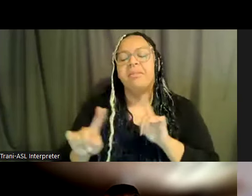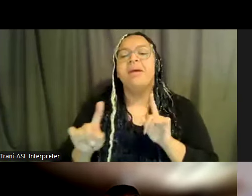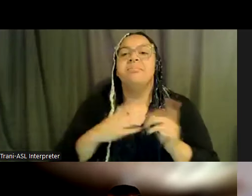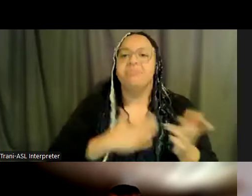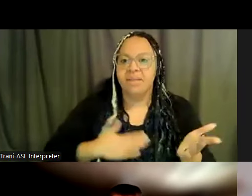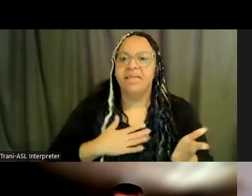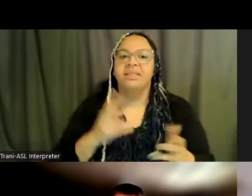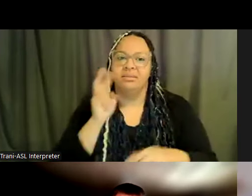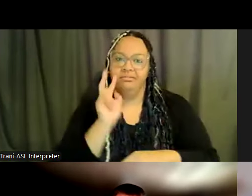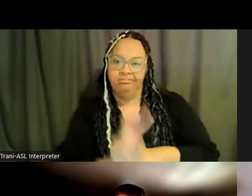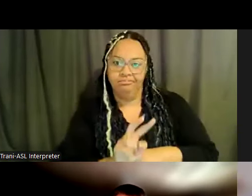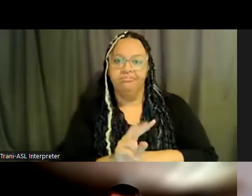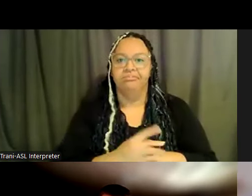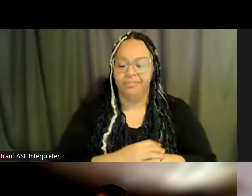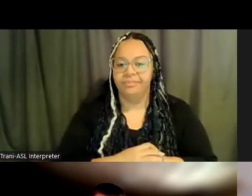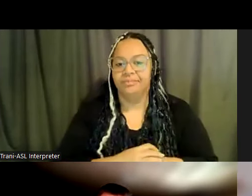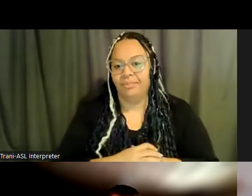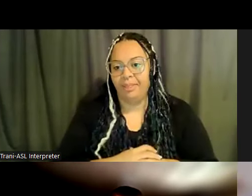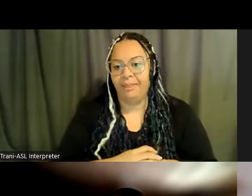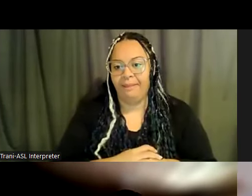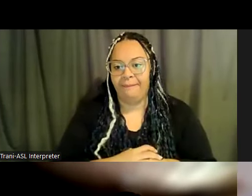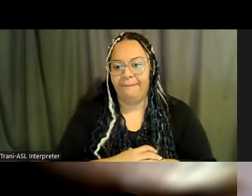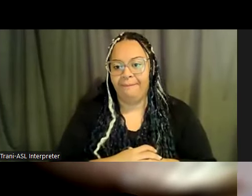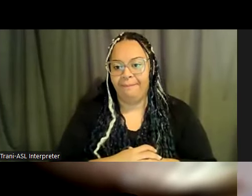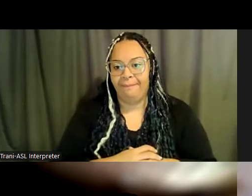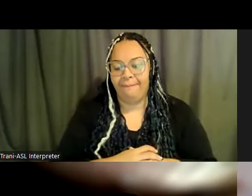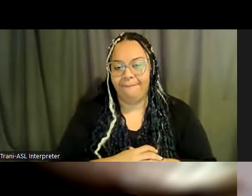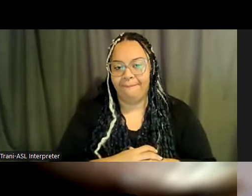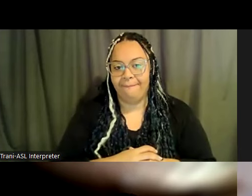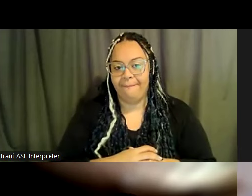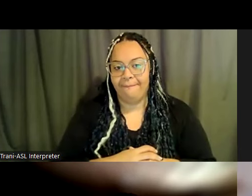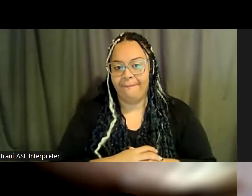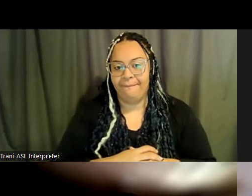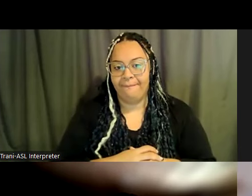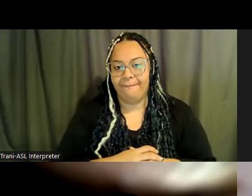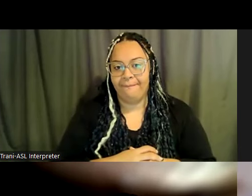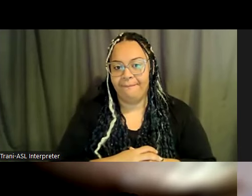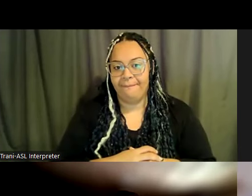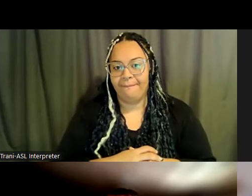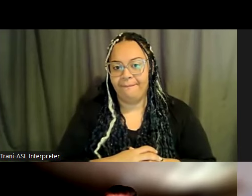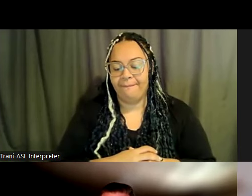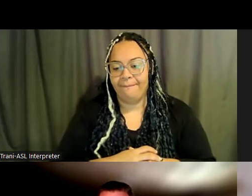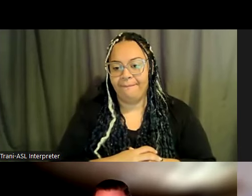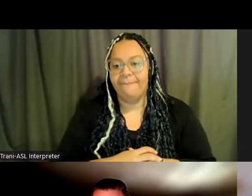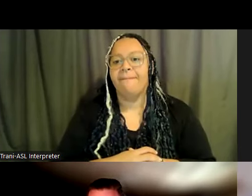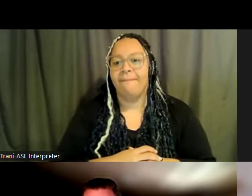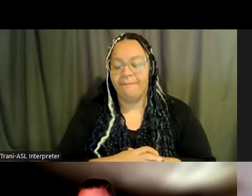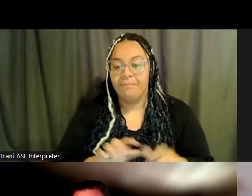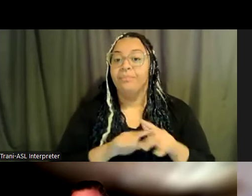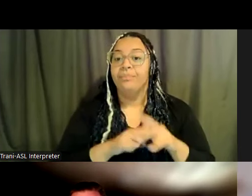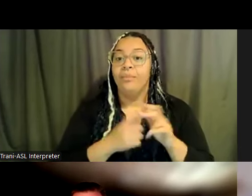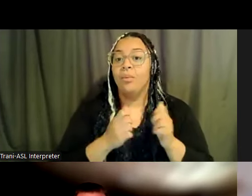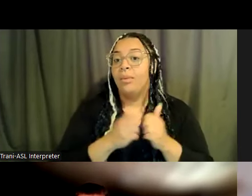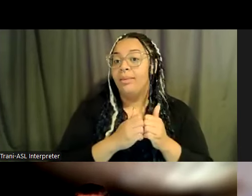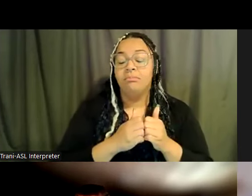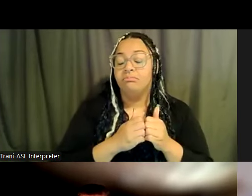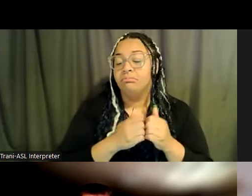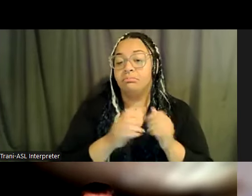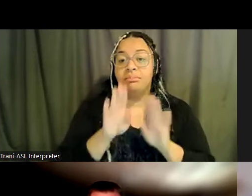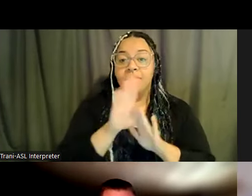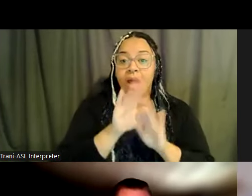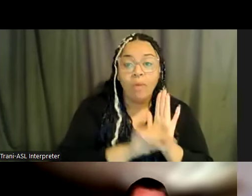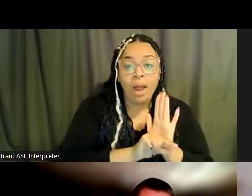be referencing that as we go. All right, next slide. So we're going to start with just a little bit of general background on what is mean safety, why